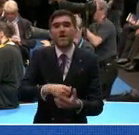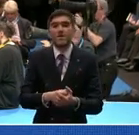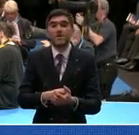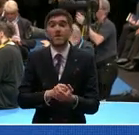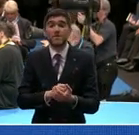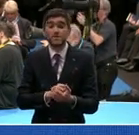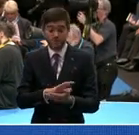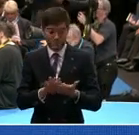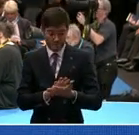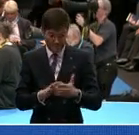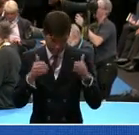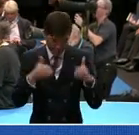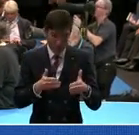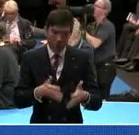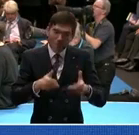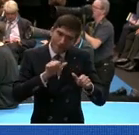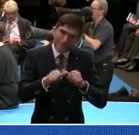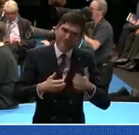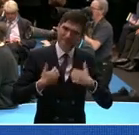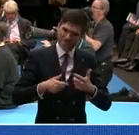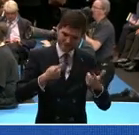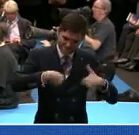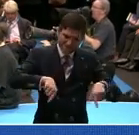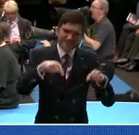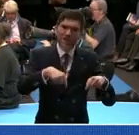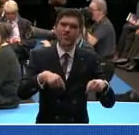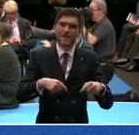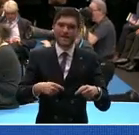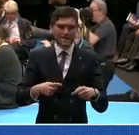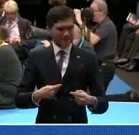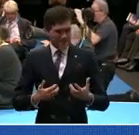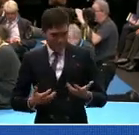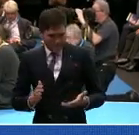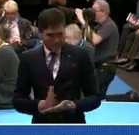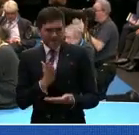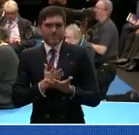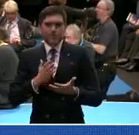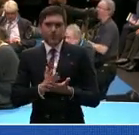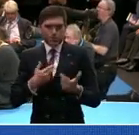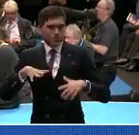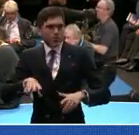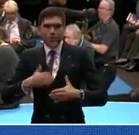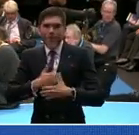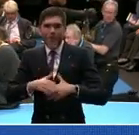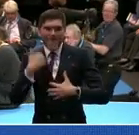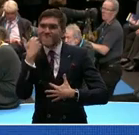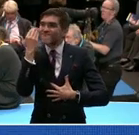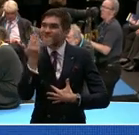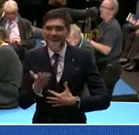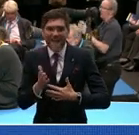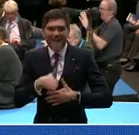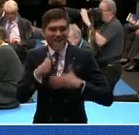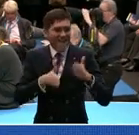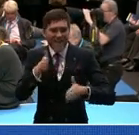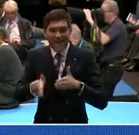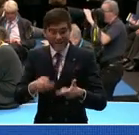best interests of our country come first is what drives me each and every day. That is my responsibility, and that